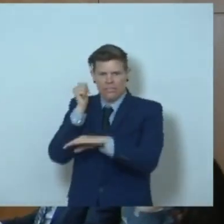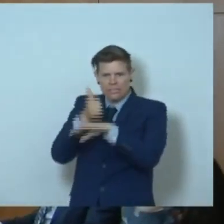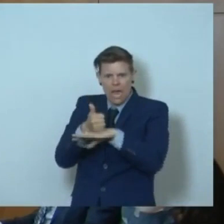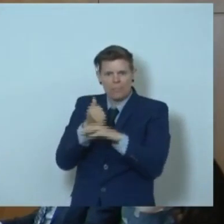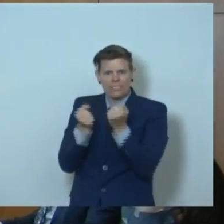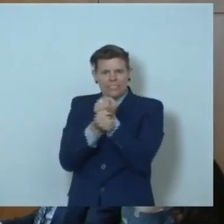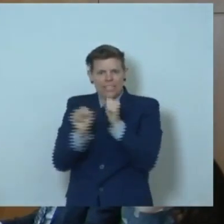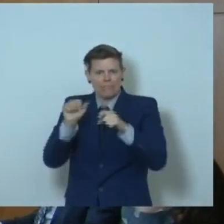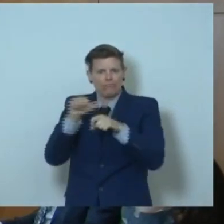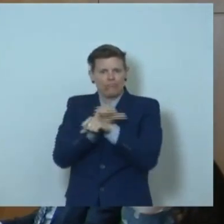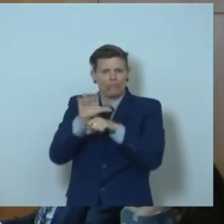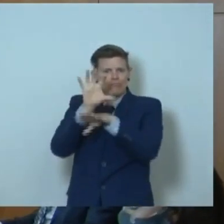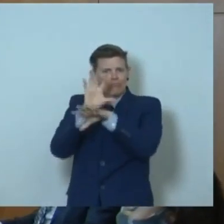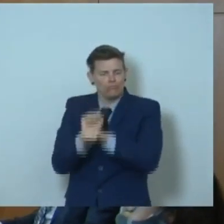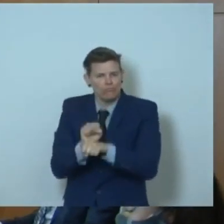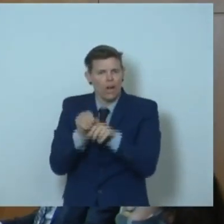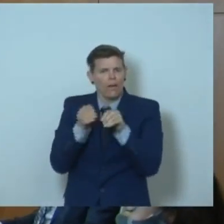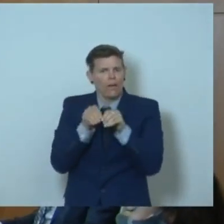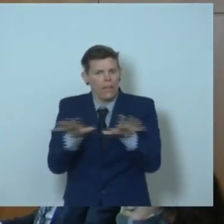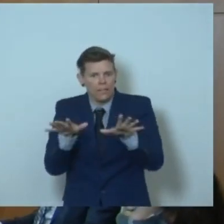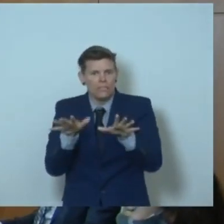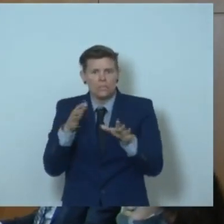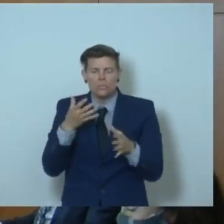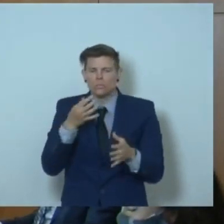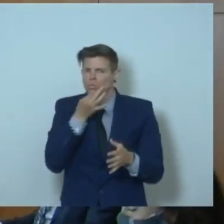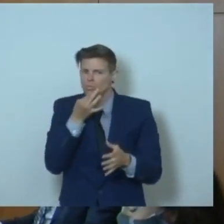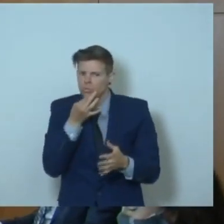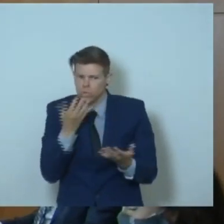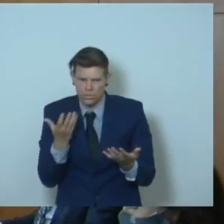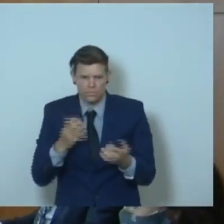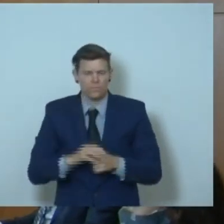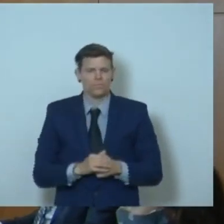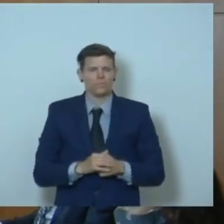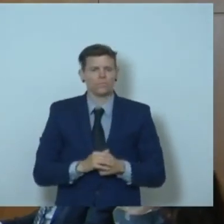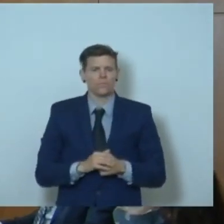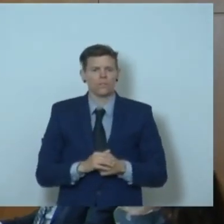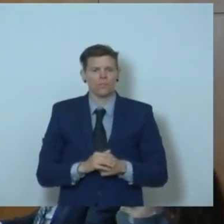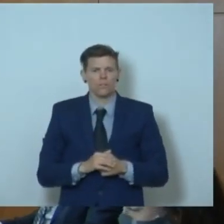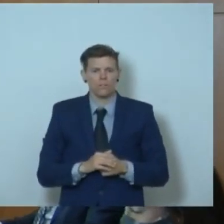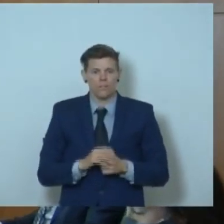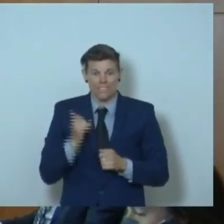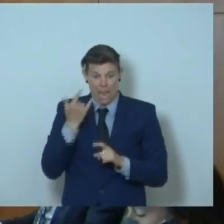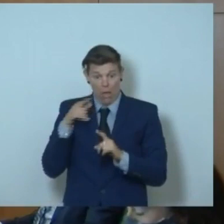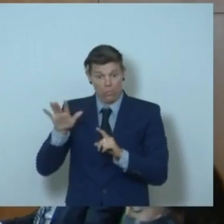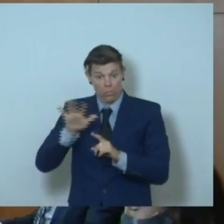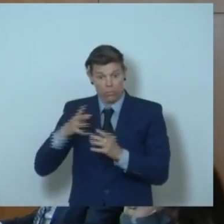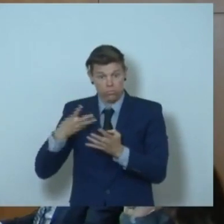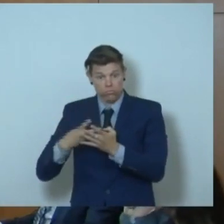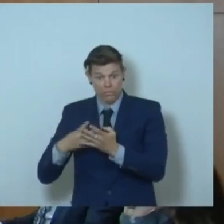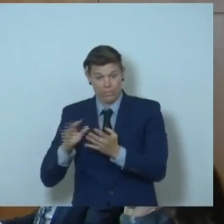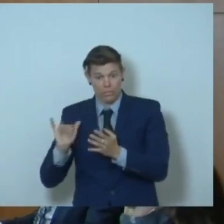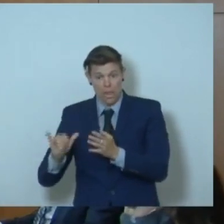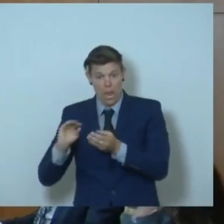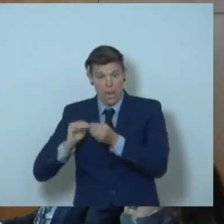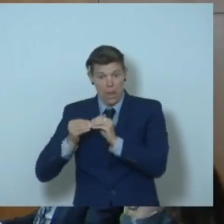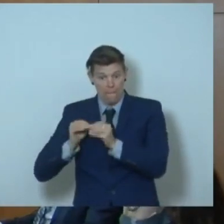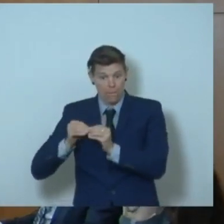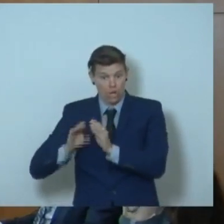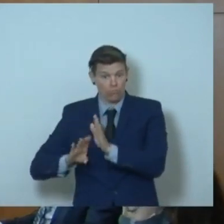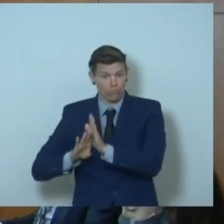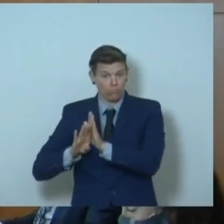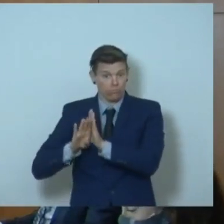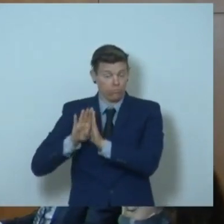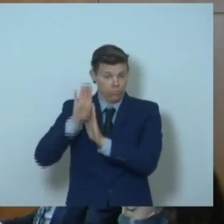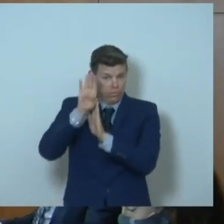soon enough. I'm wondering, now that we see it creeping north into state prisons, what is the state doing differently that the federal